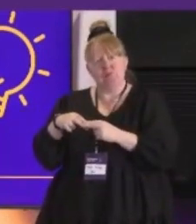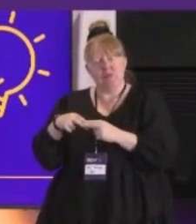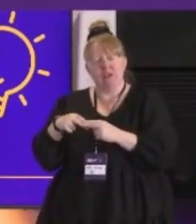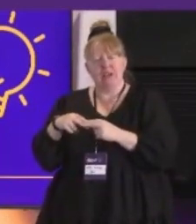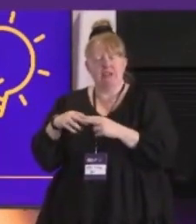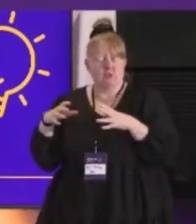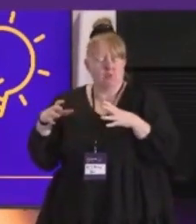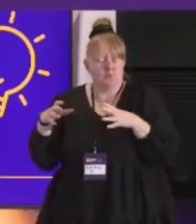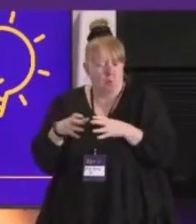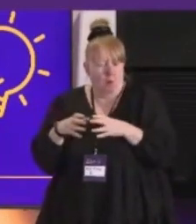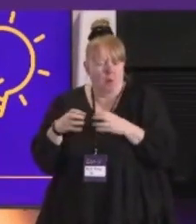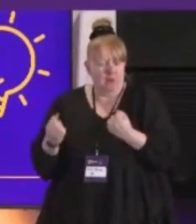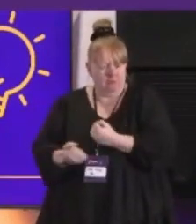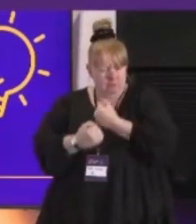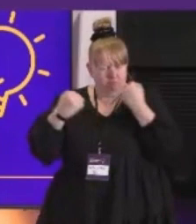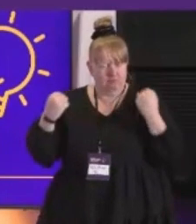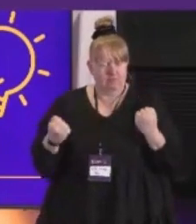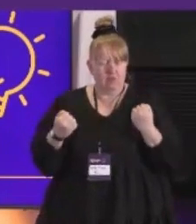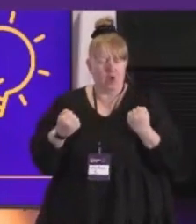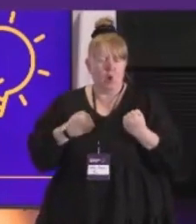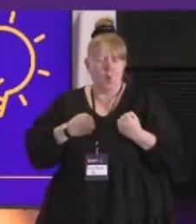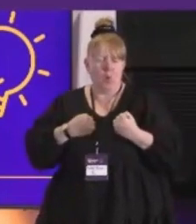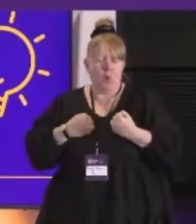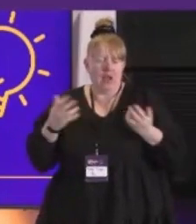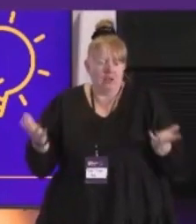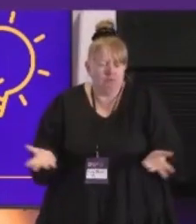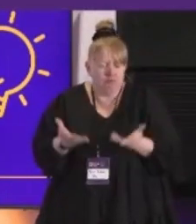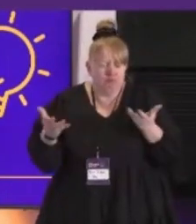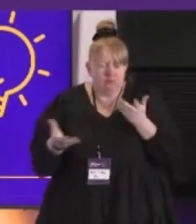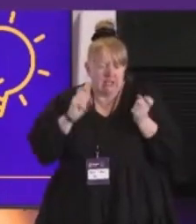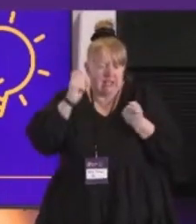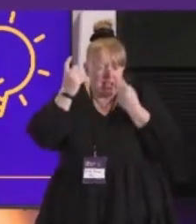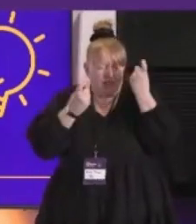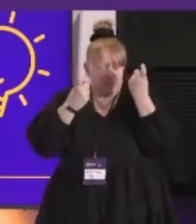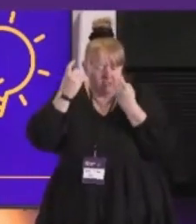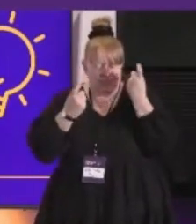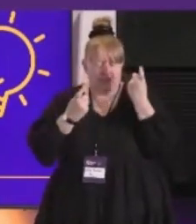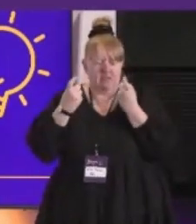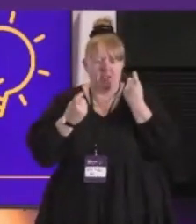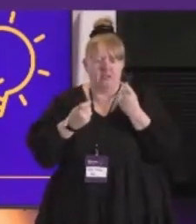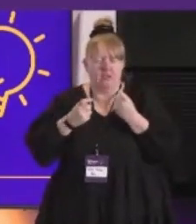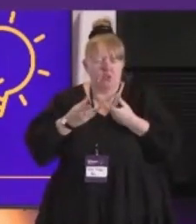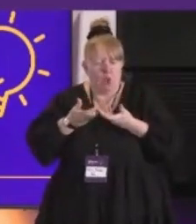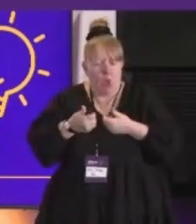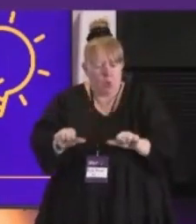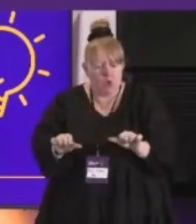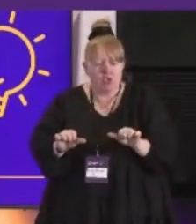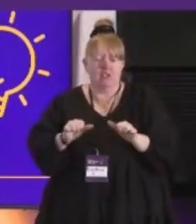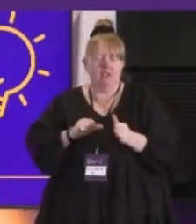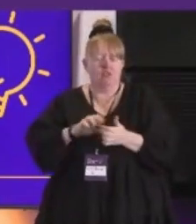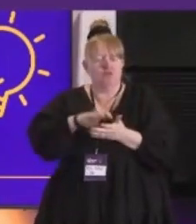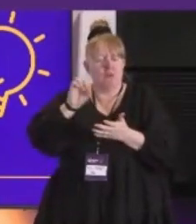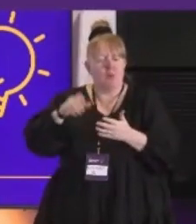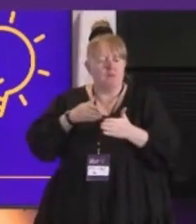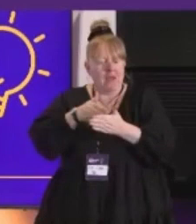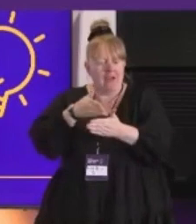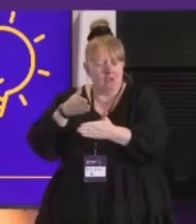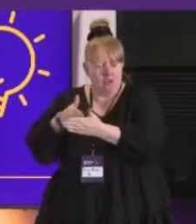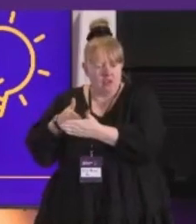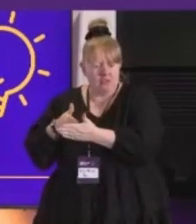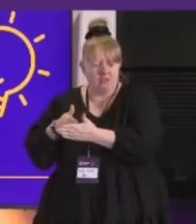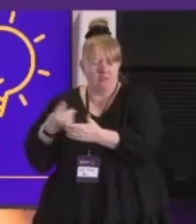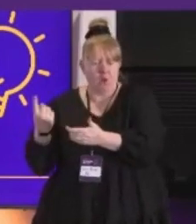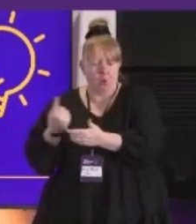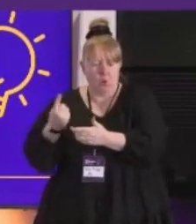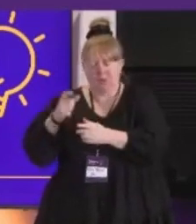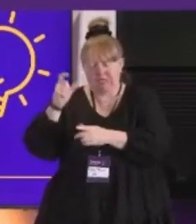So we encourage innovative solutions that lead to a global movement to remove barriers for people with disabilities.